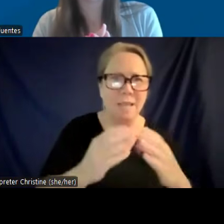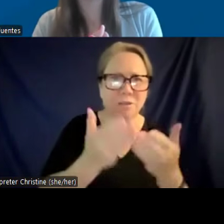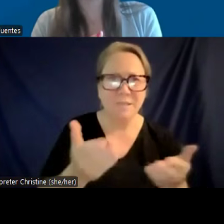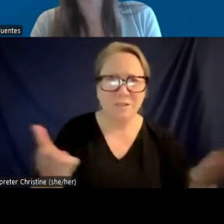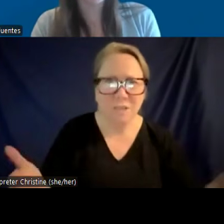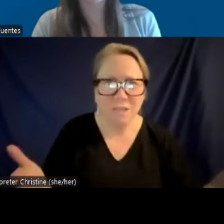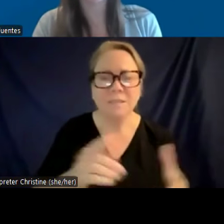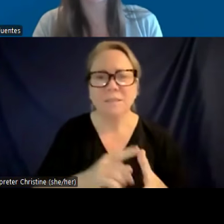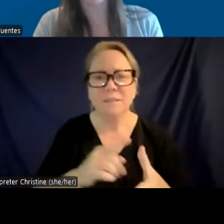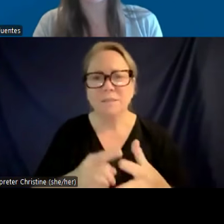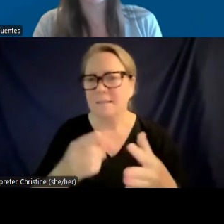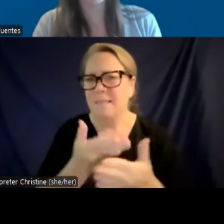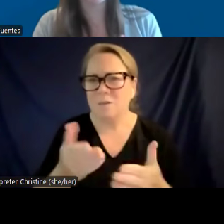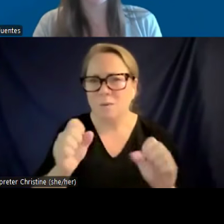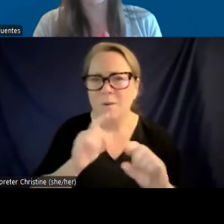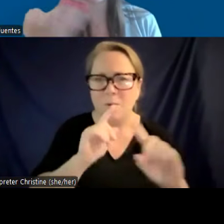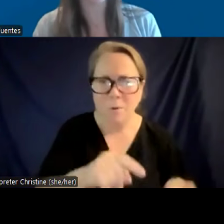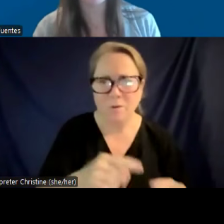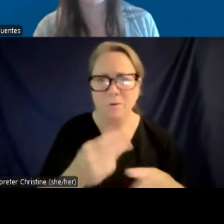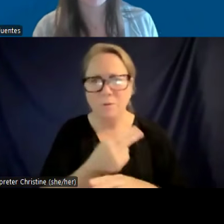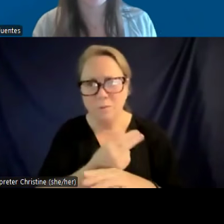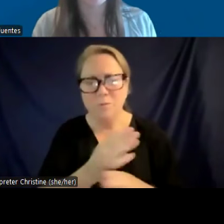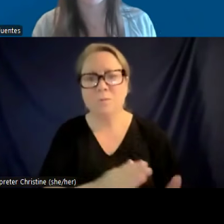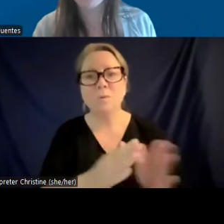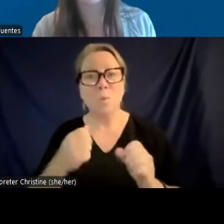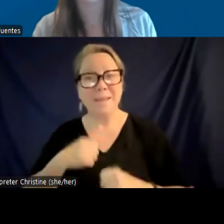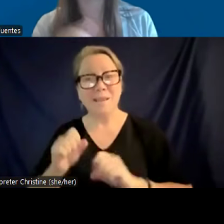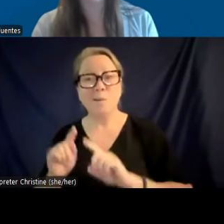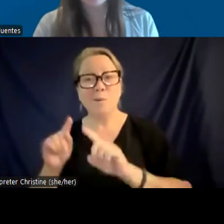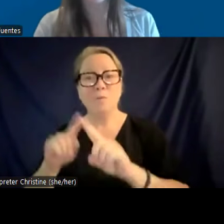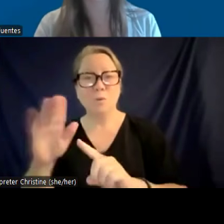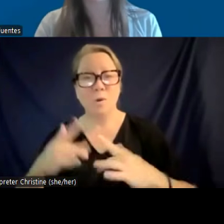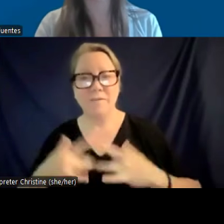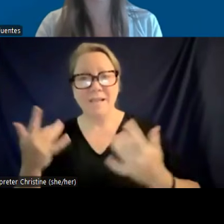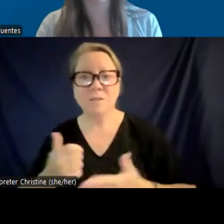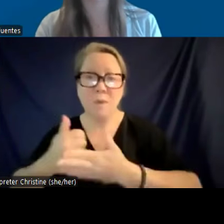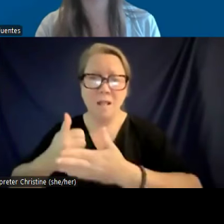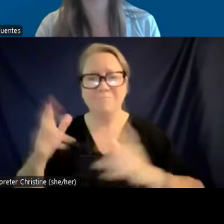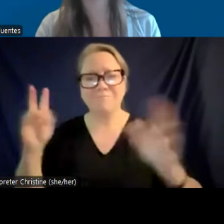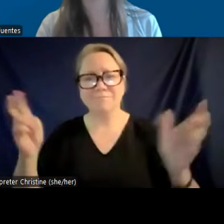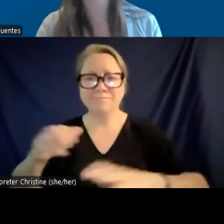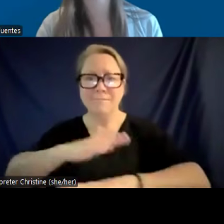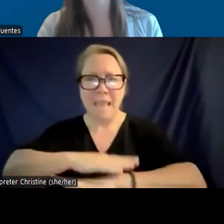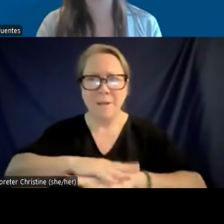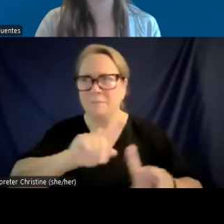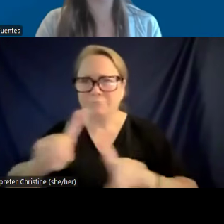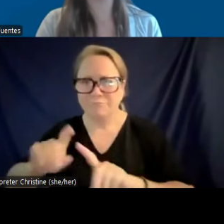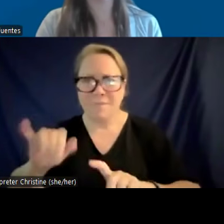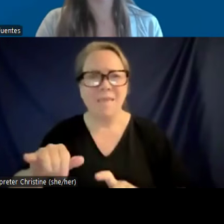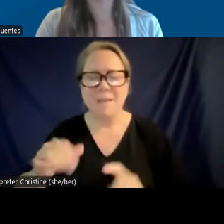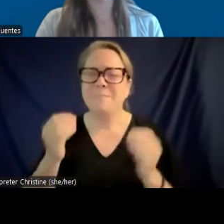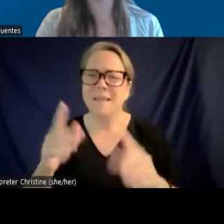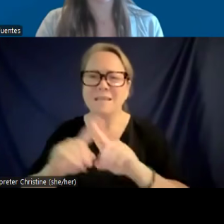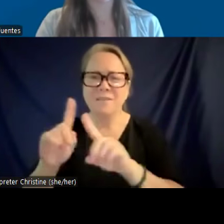be able to order and use. We can even come to your events and help table if that would be helpful. So many different